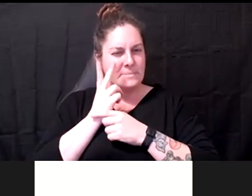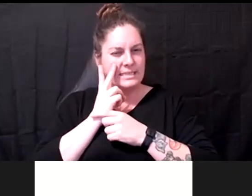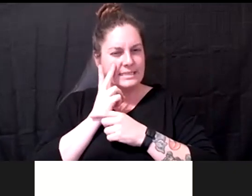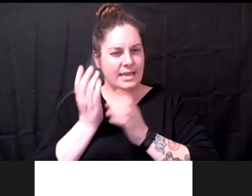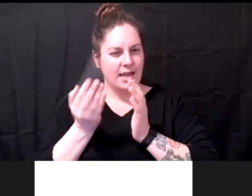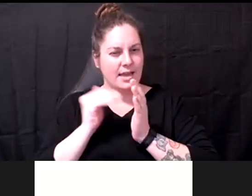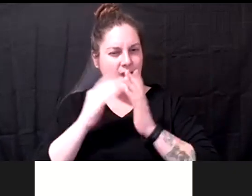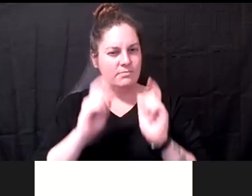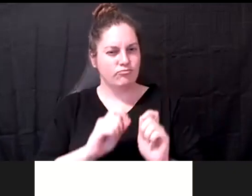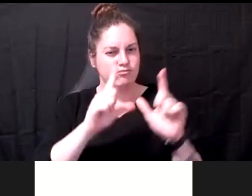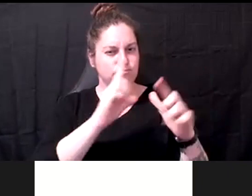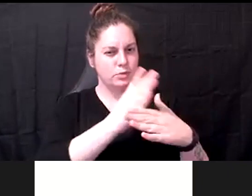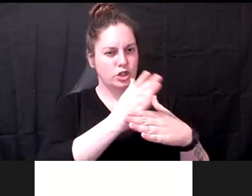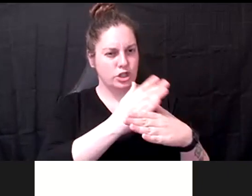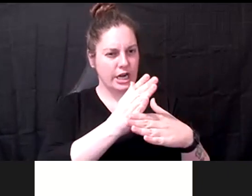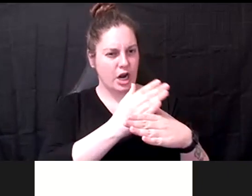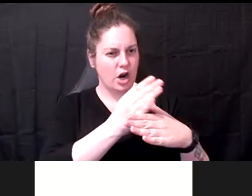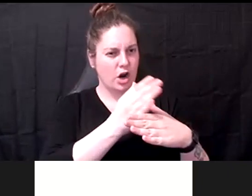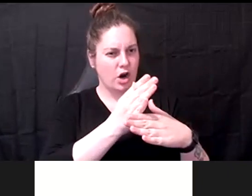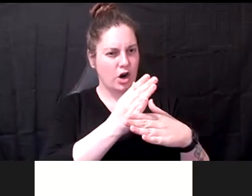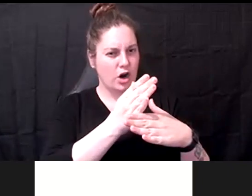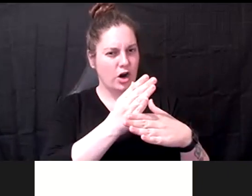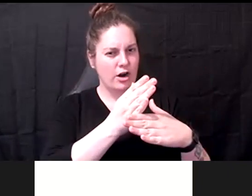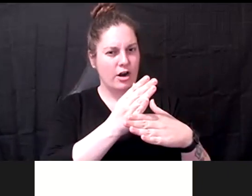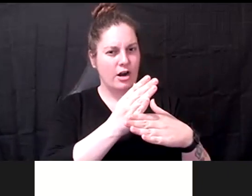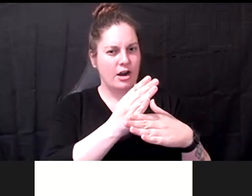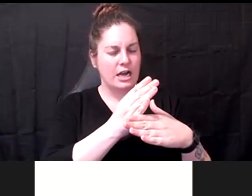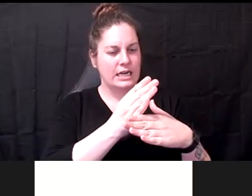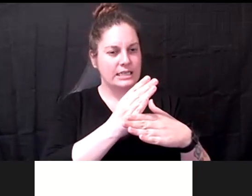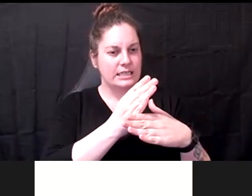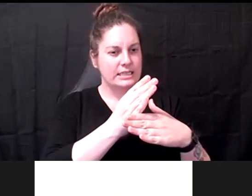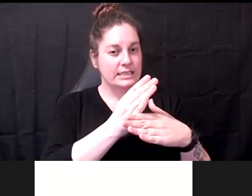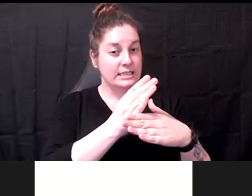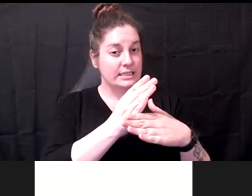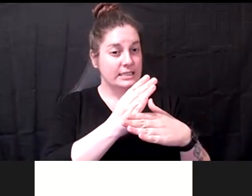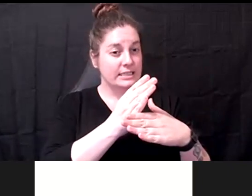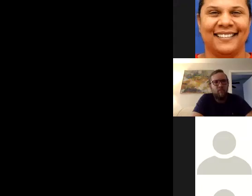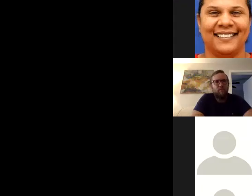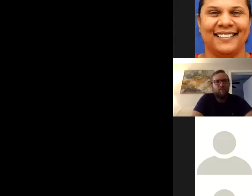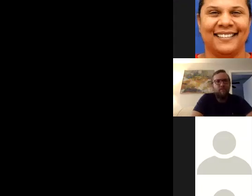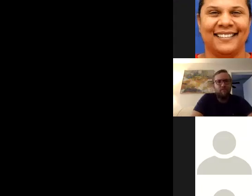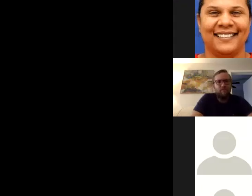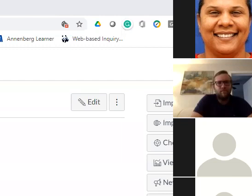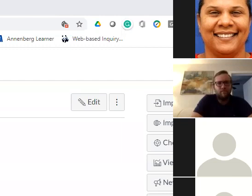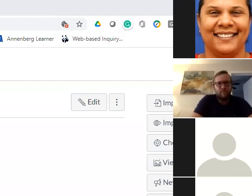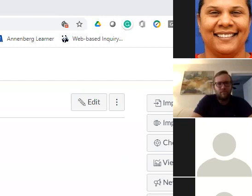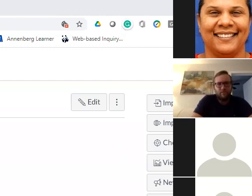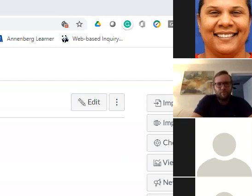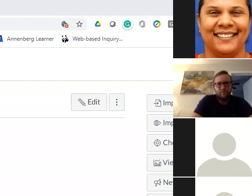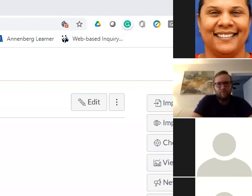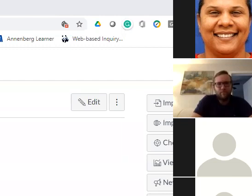again and share my screen again. Apologies for